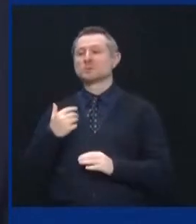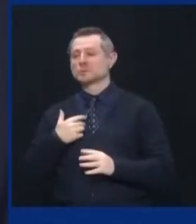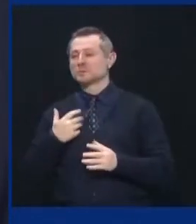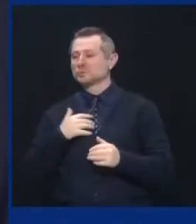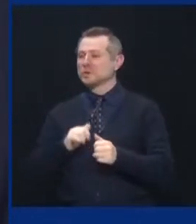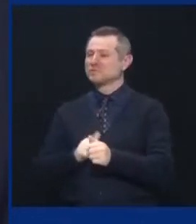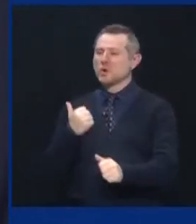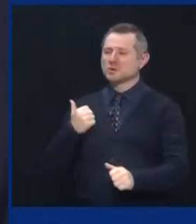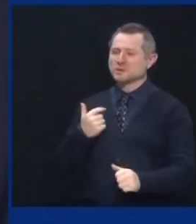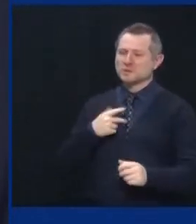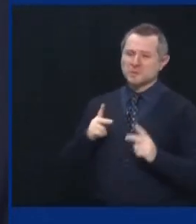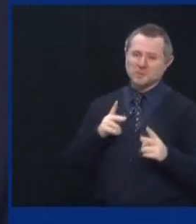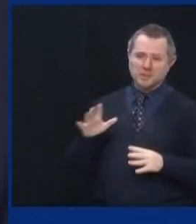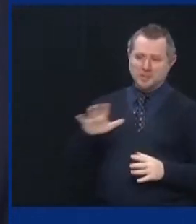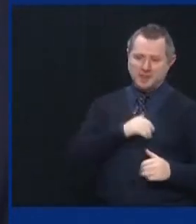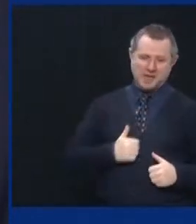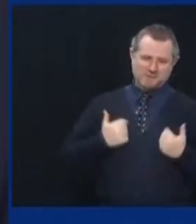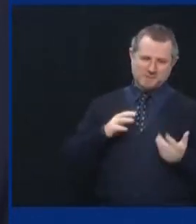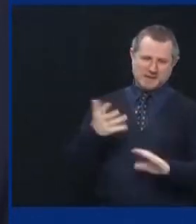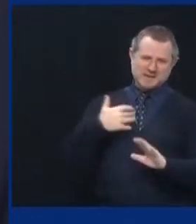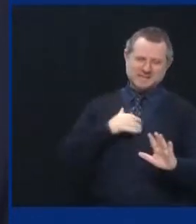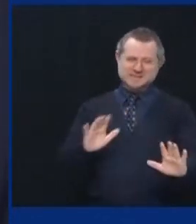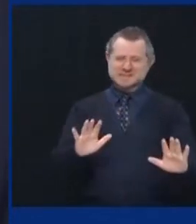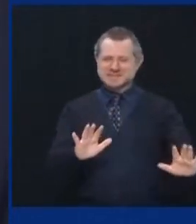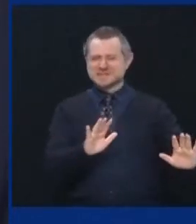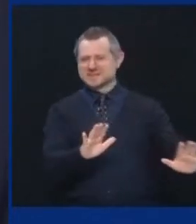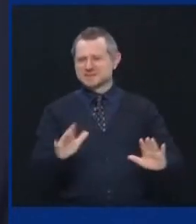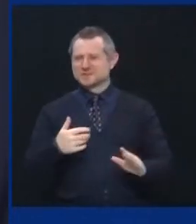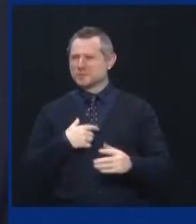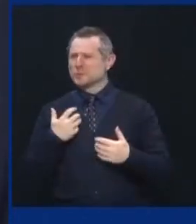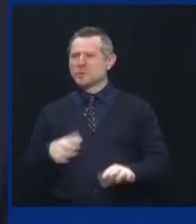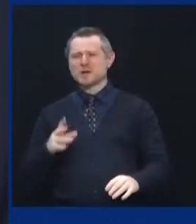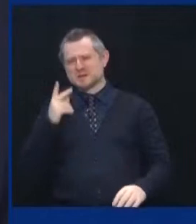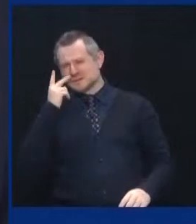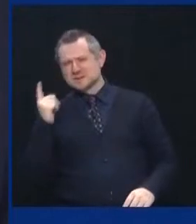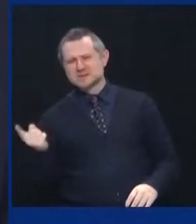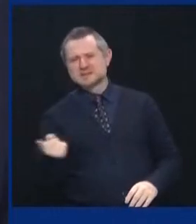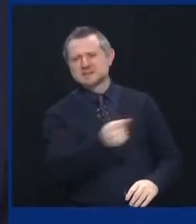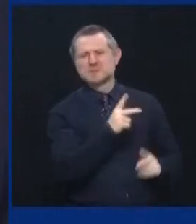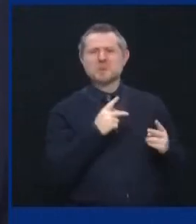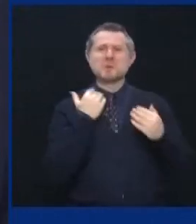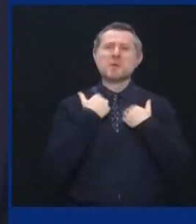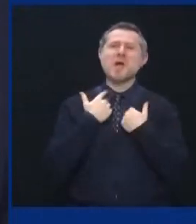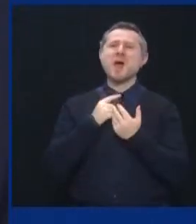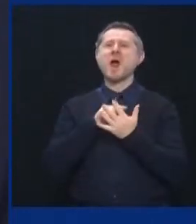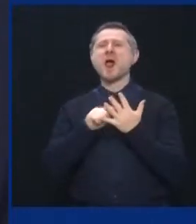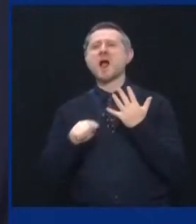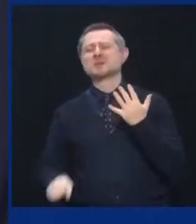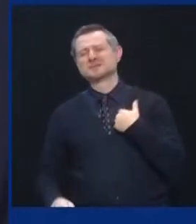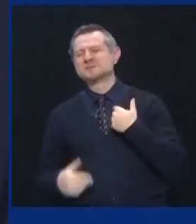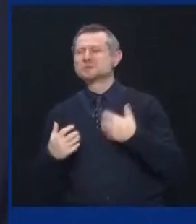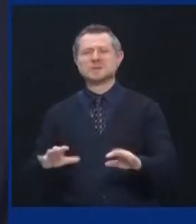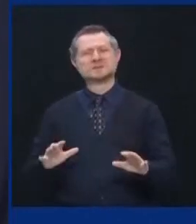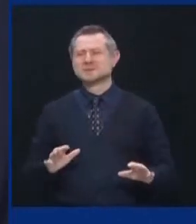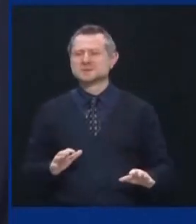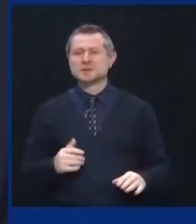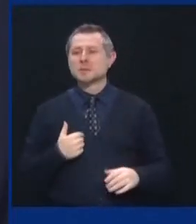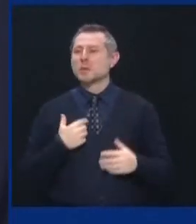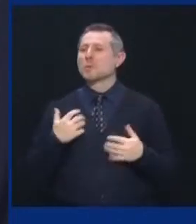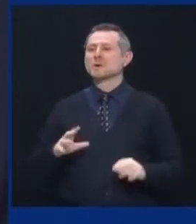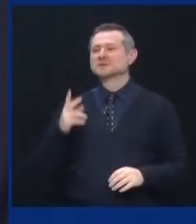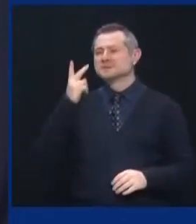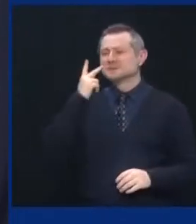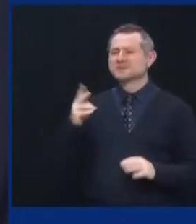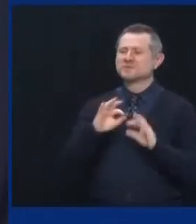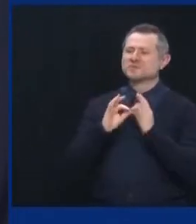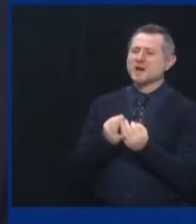rubble and devastation. I don't want to see any more personal bankruptcies. I don't want to see any more